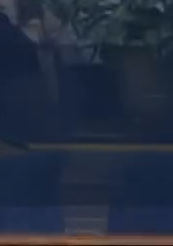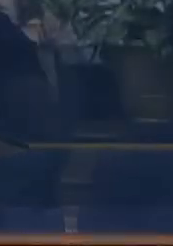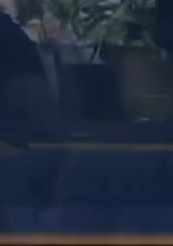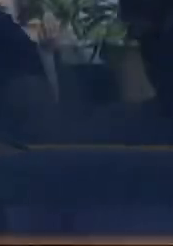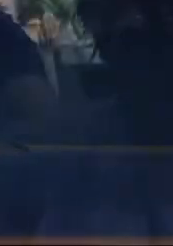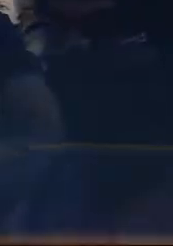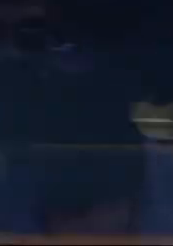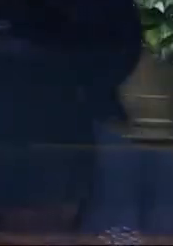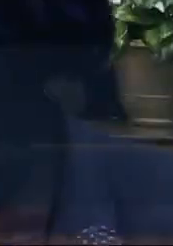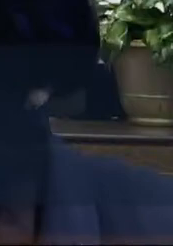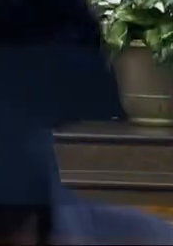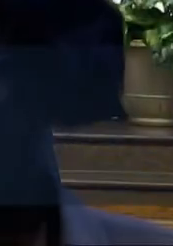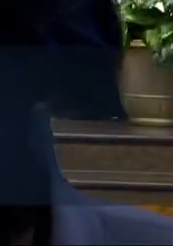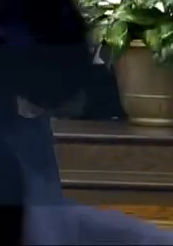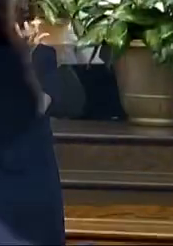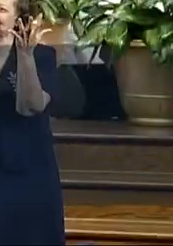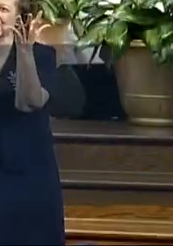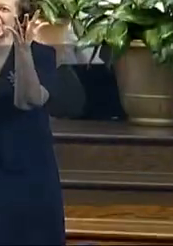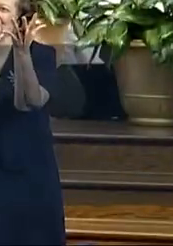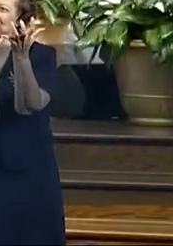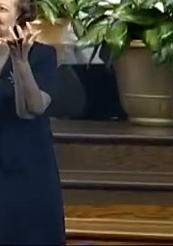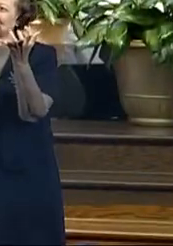Lord. Desperately.